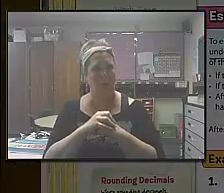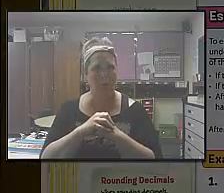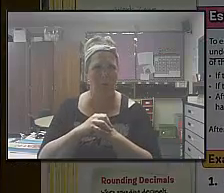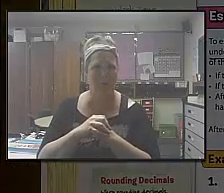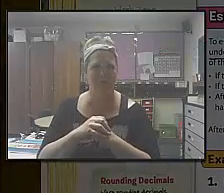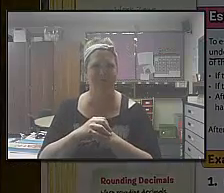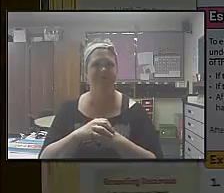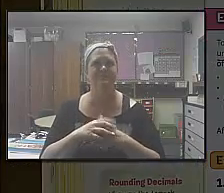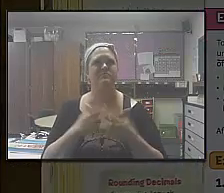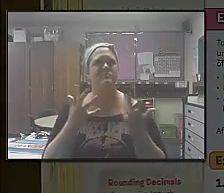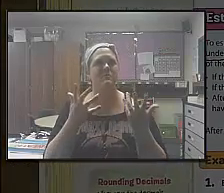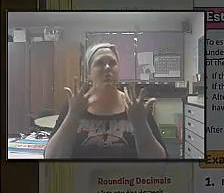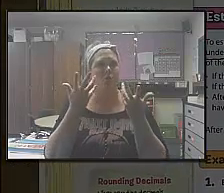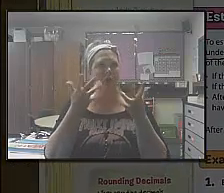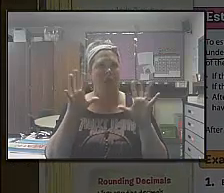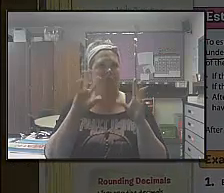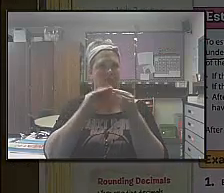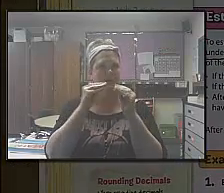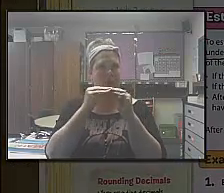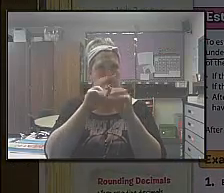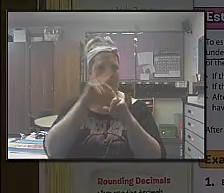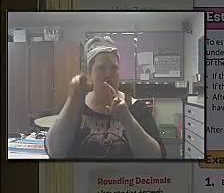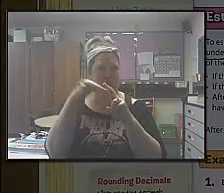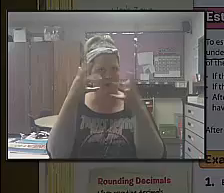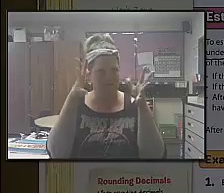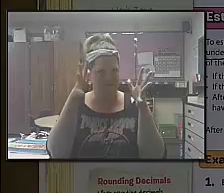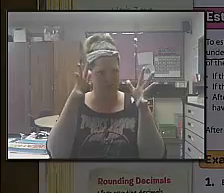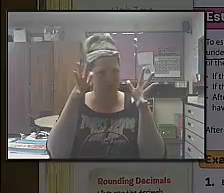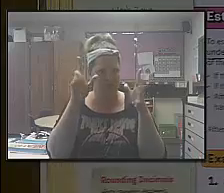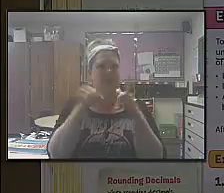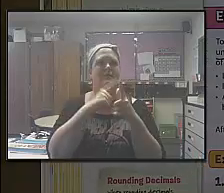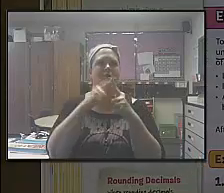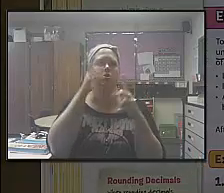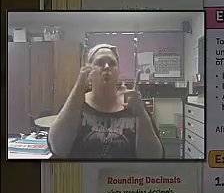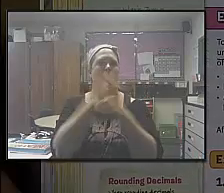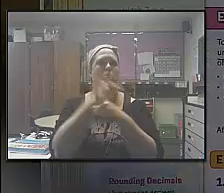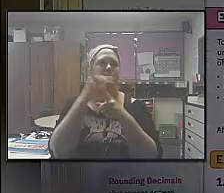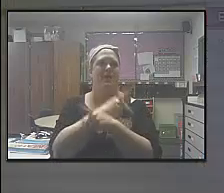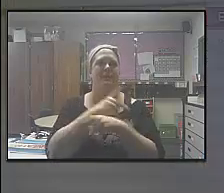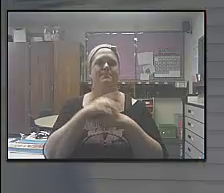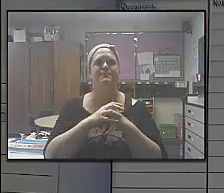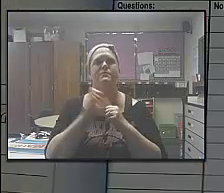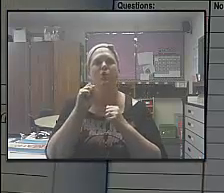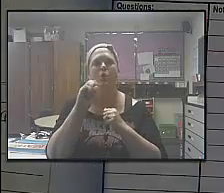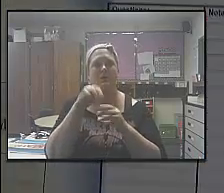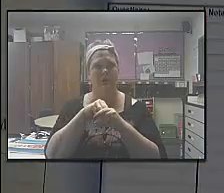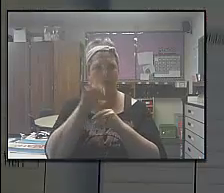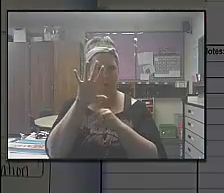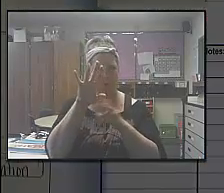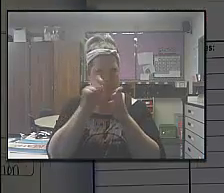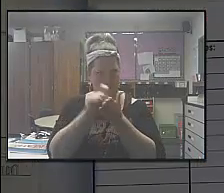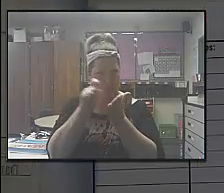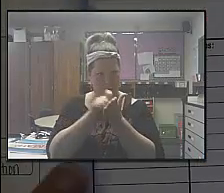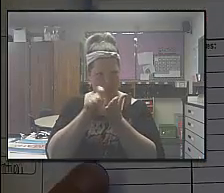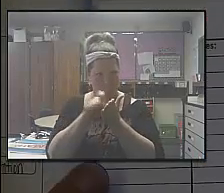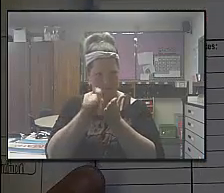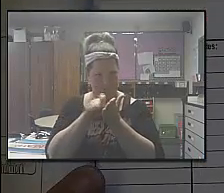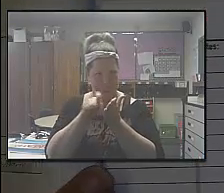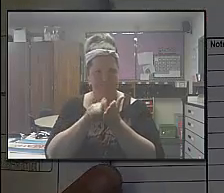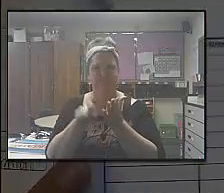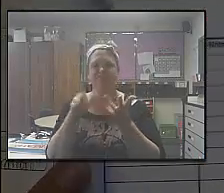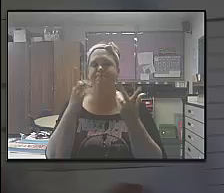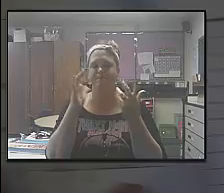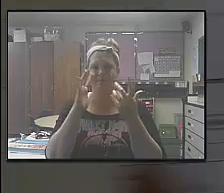too. So alphabet numbers are rounded. You're going to multiply. So in your notes, your cute little